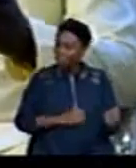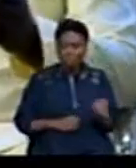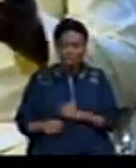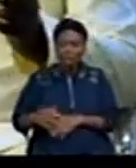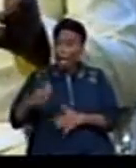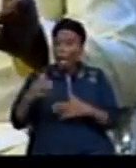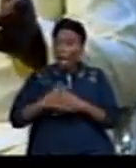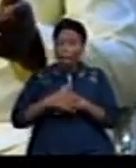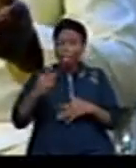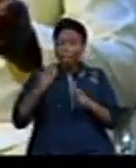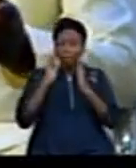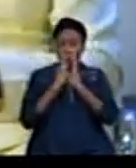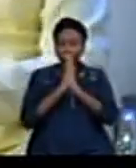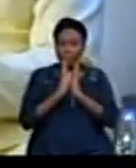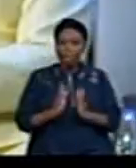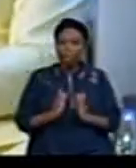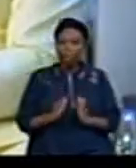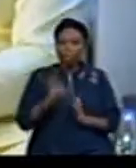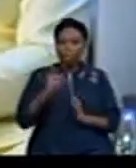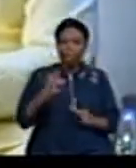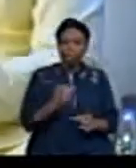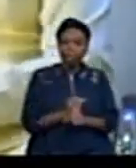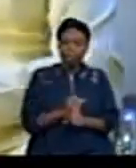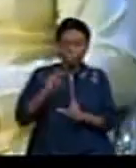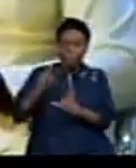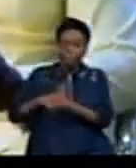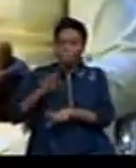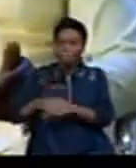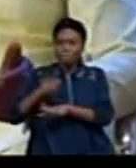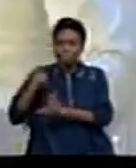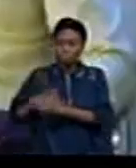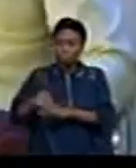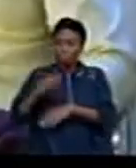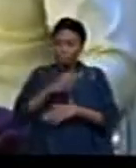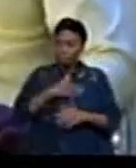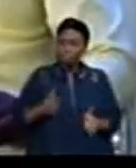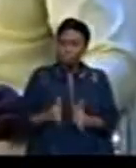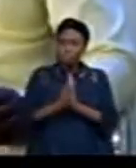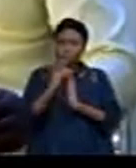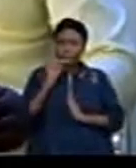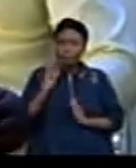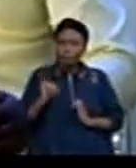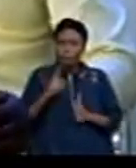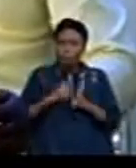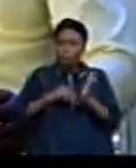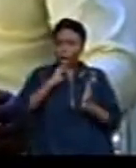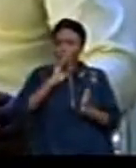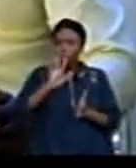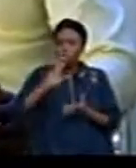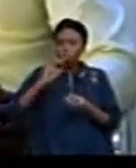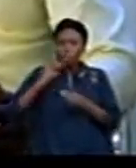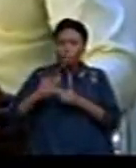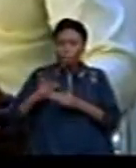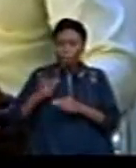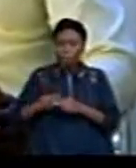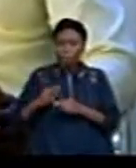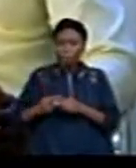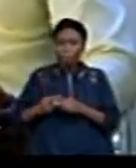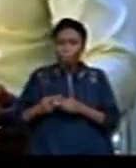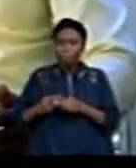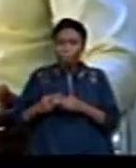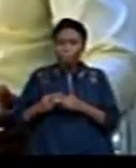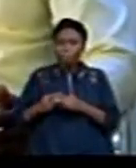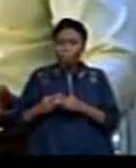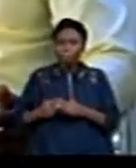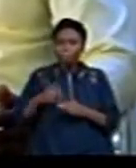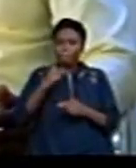prayer. Then I took him and sat him on the chair. I asked him, what is your name?